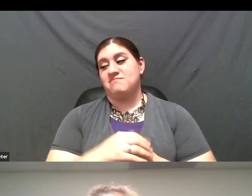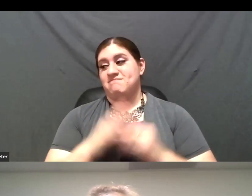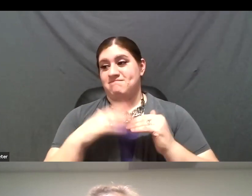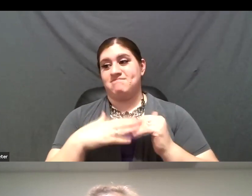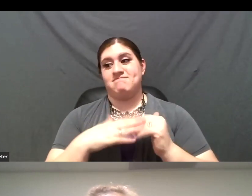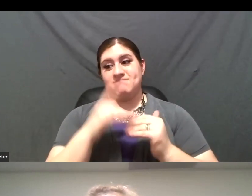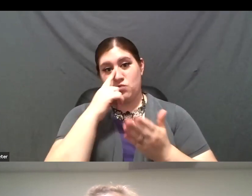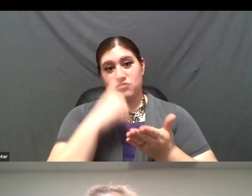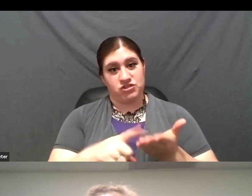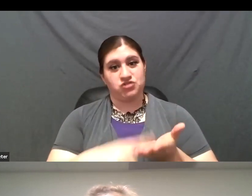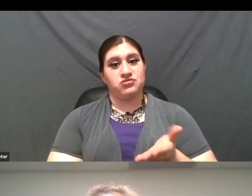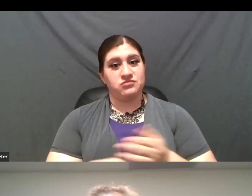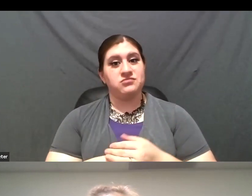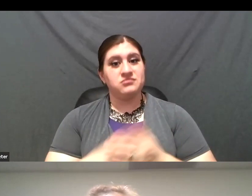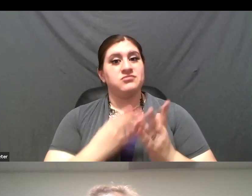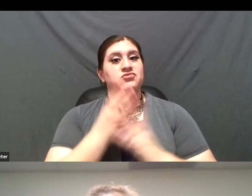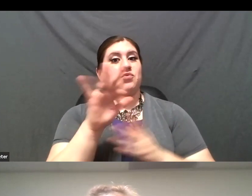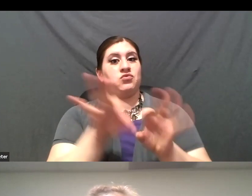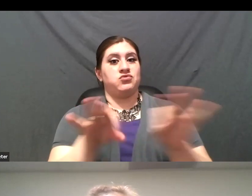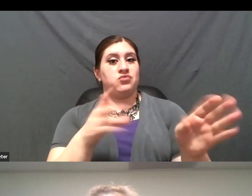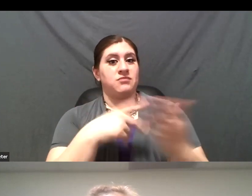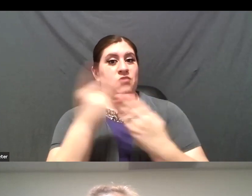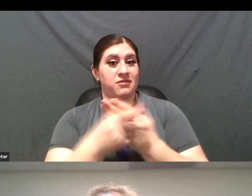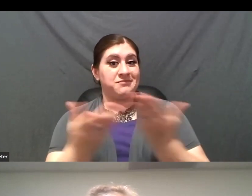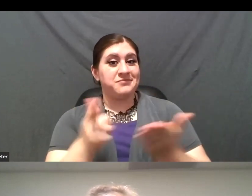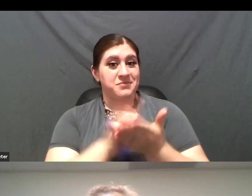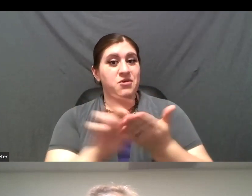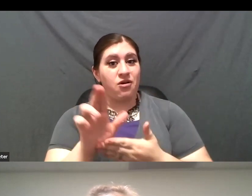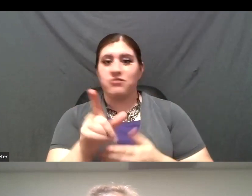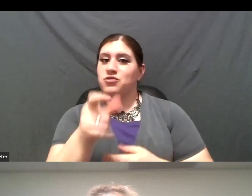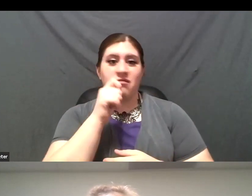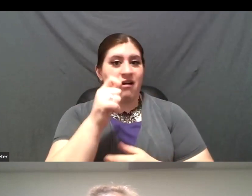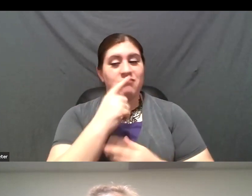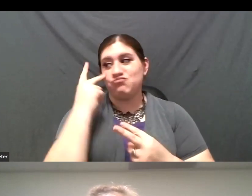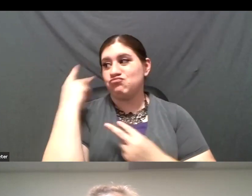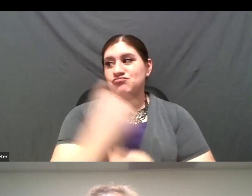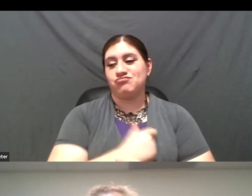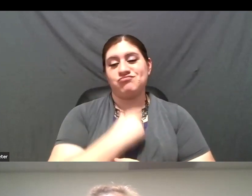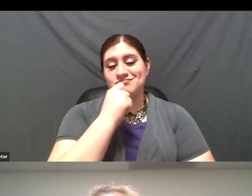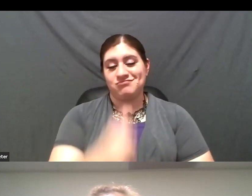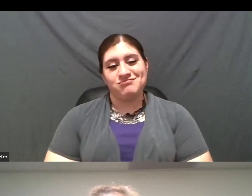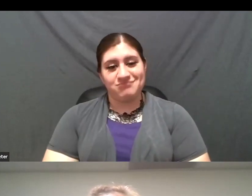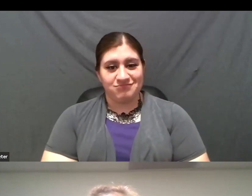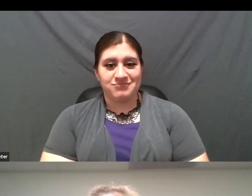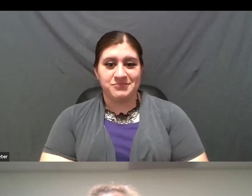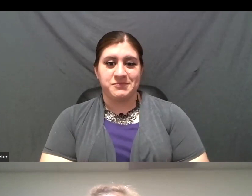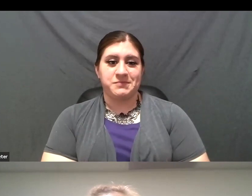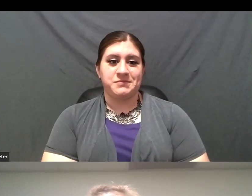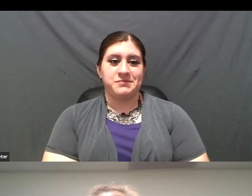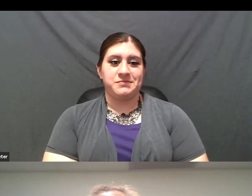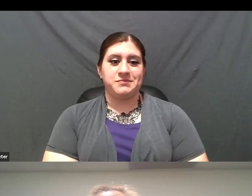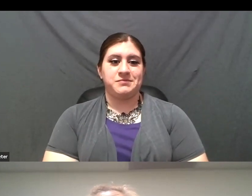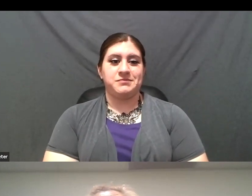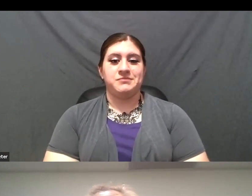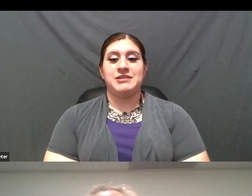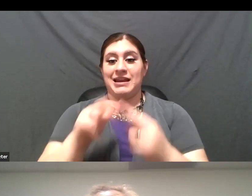you go through your degree program here at Lamar. You won't be sorry, I can assure you. Can either